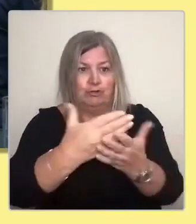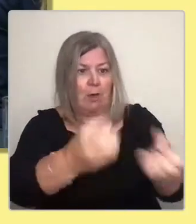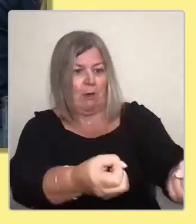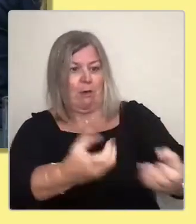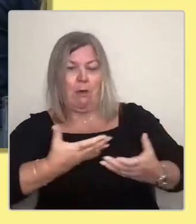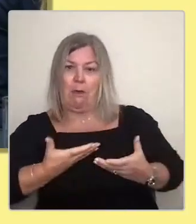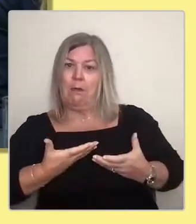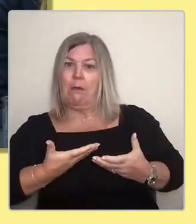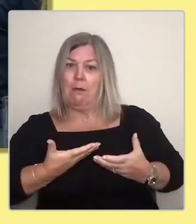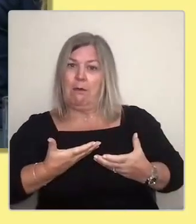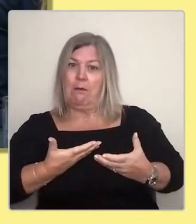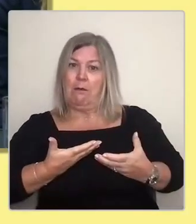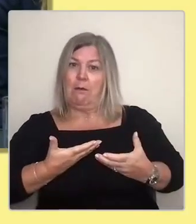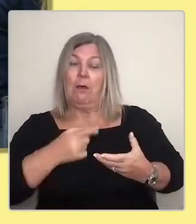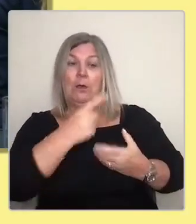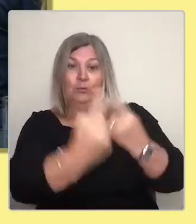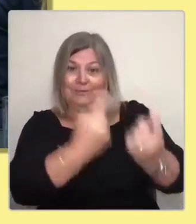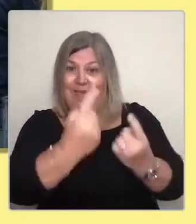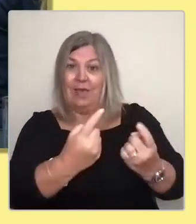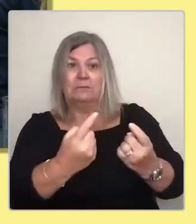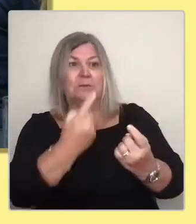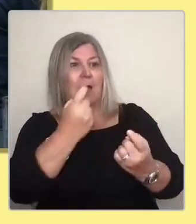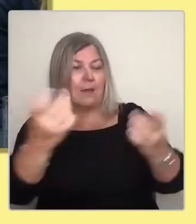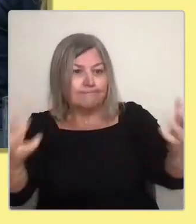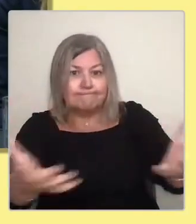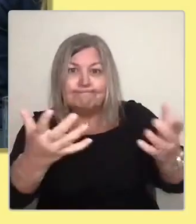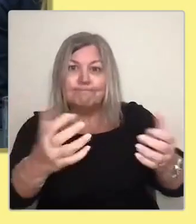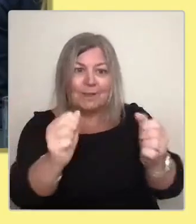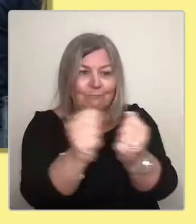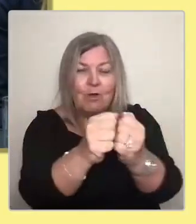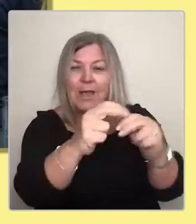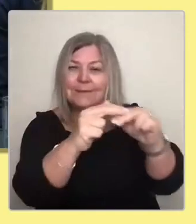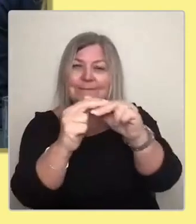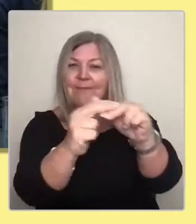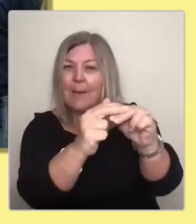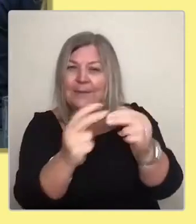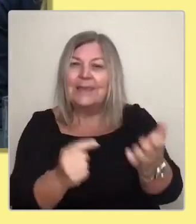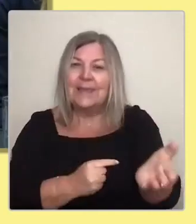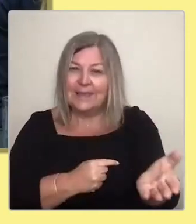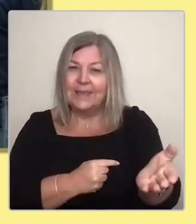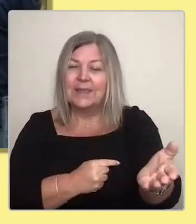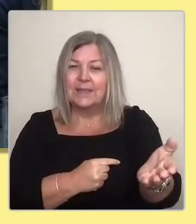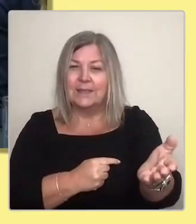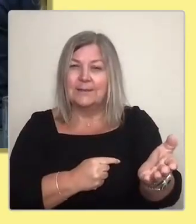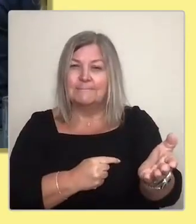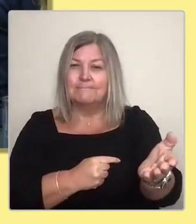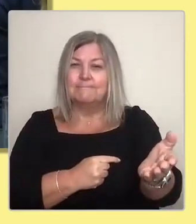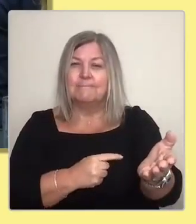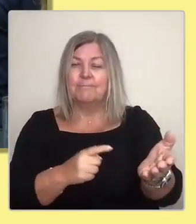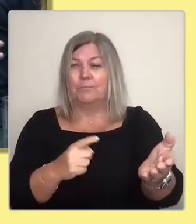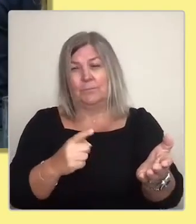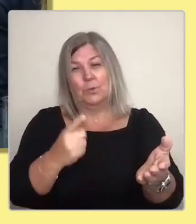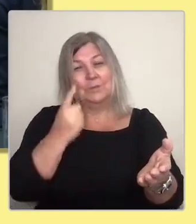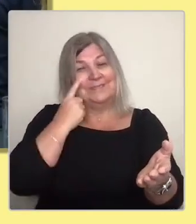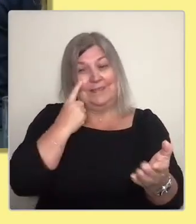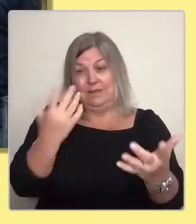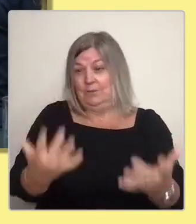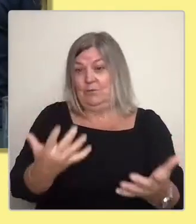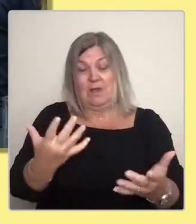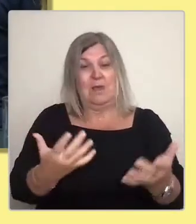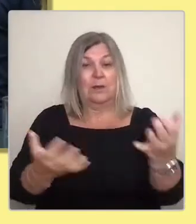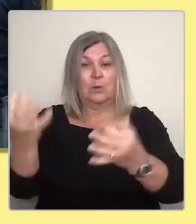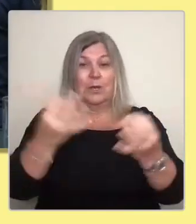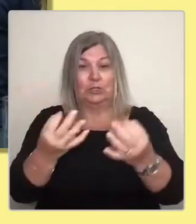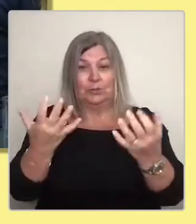independence. And I believe you can see that today already with the questions that we've had and with the talent of my